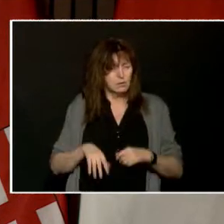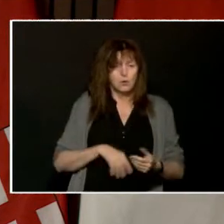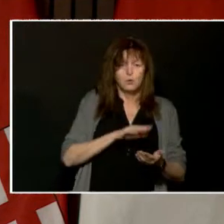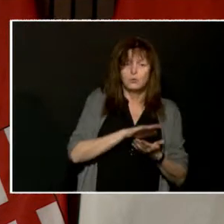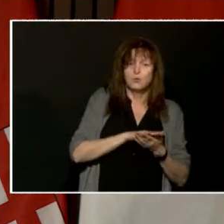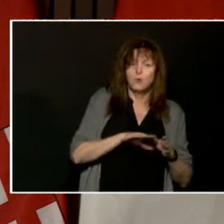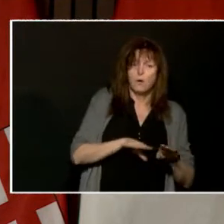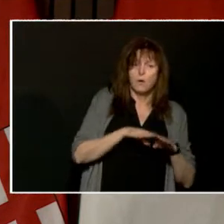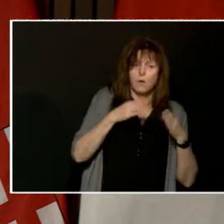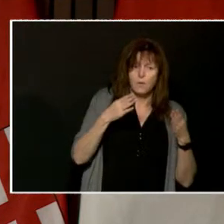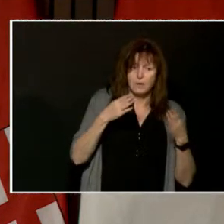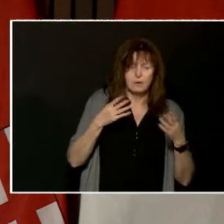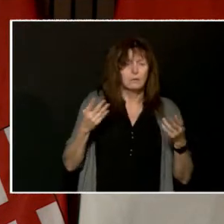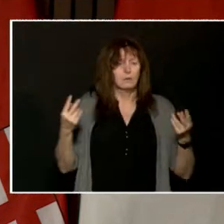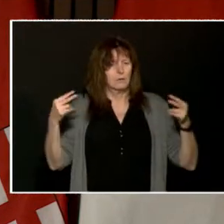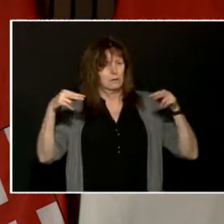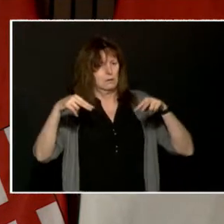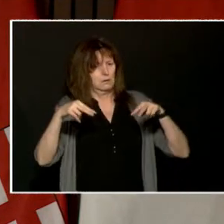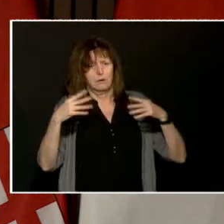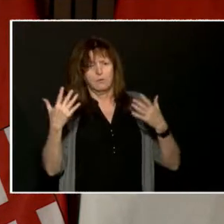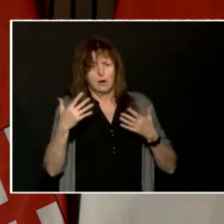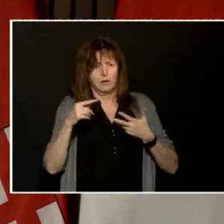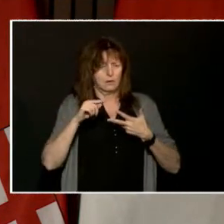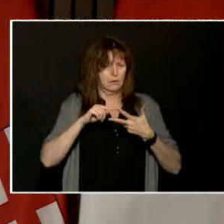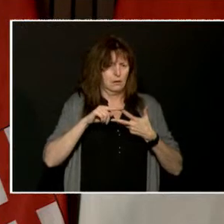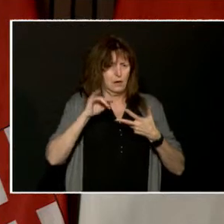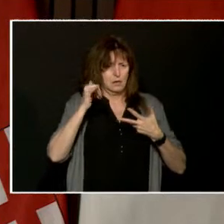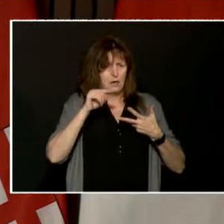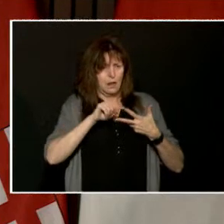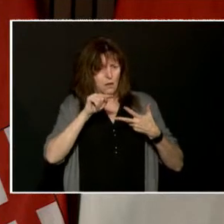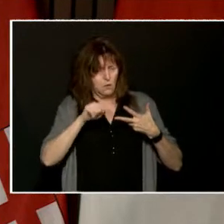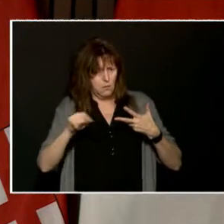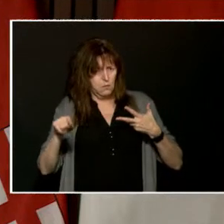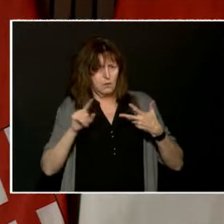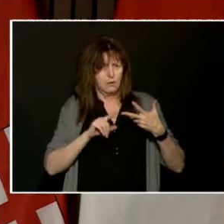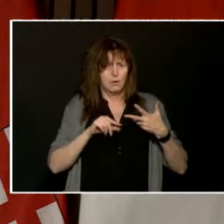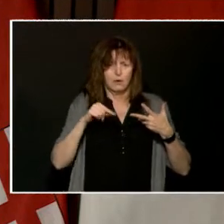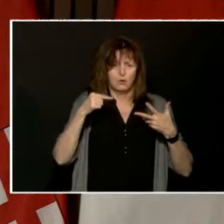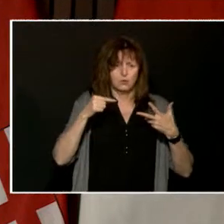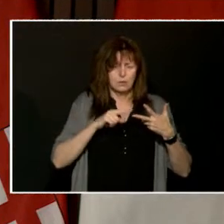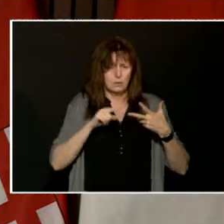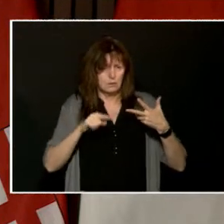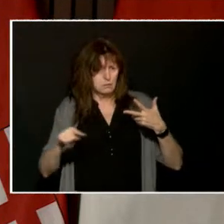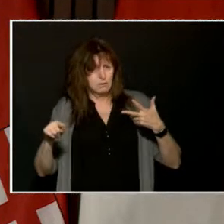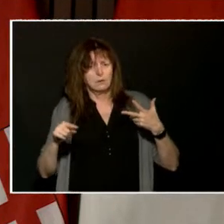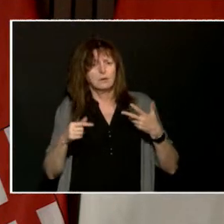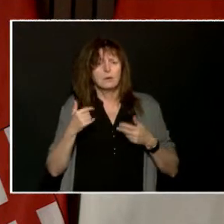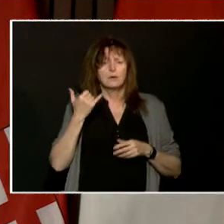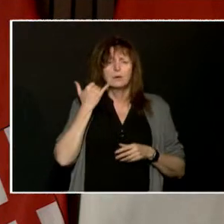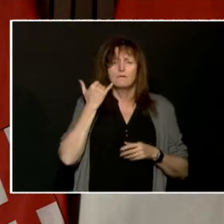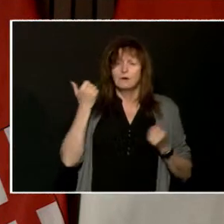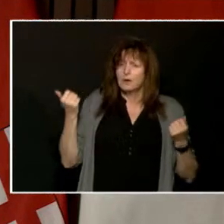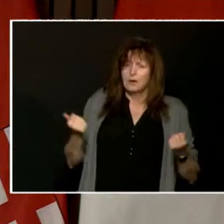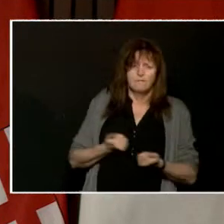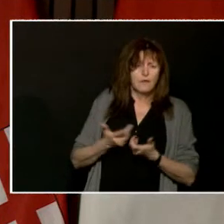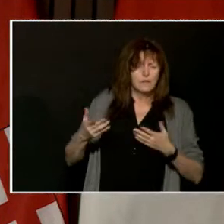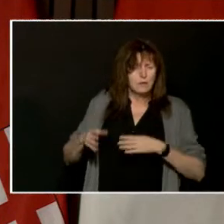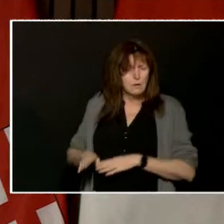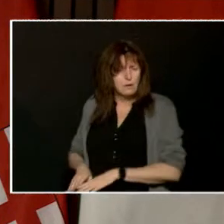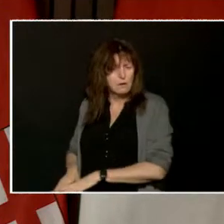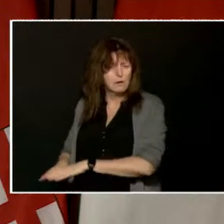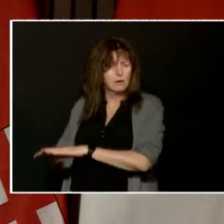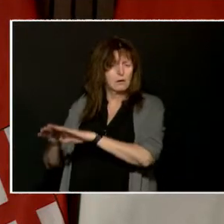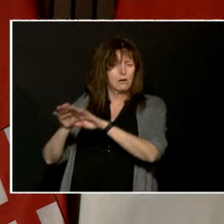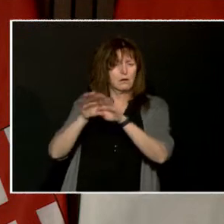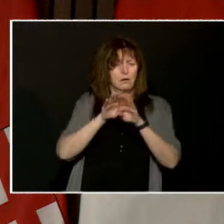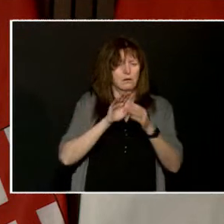between the yellow and the green line. So imagine that you kept everything closed except schools until June 16th. You'd see a